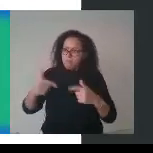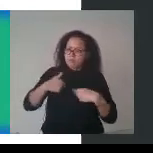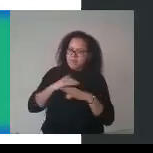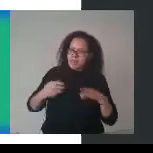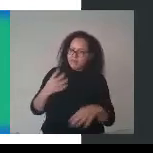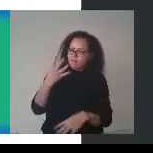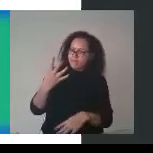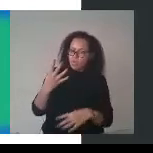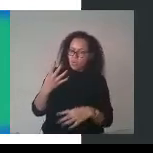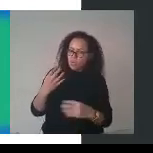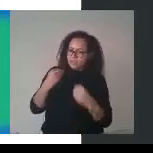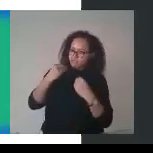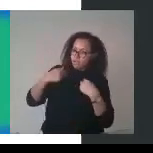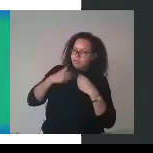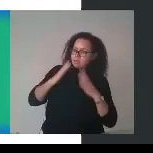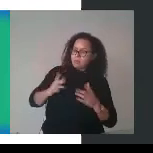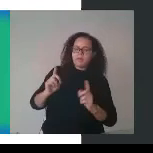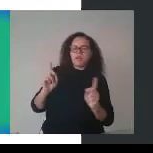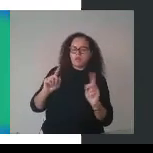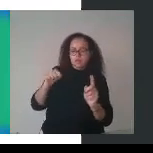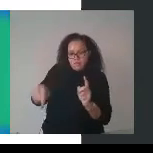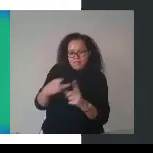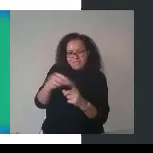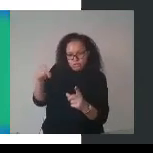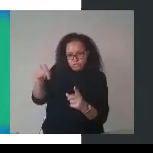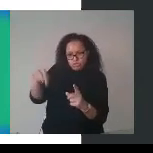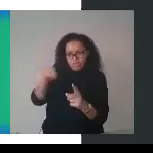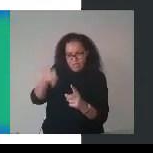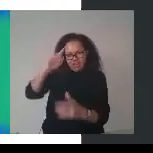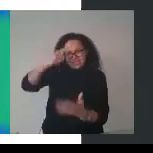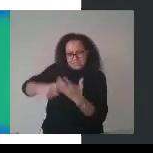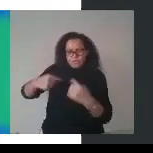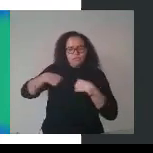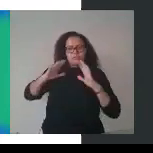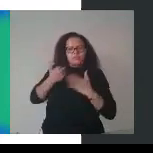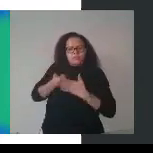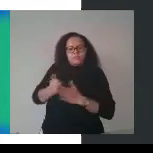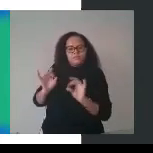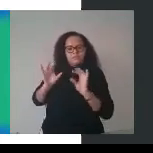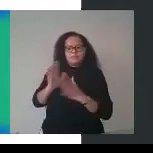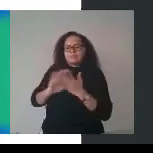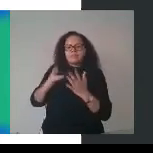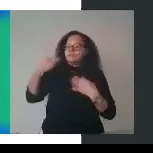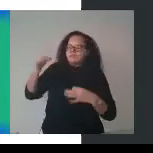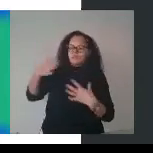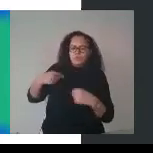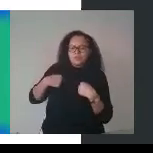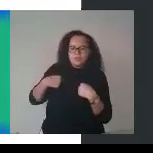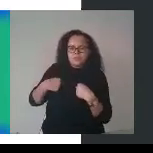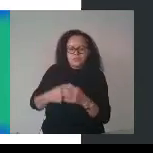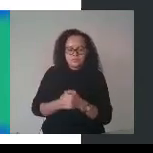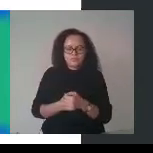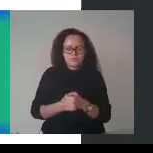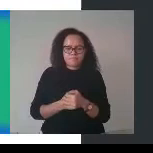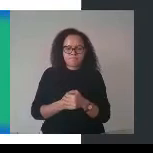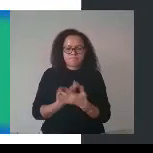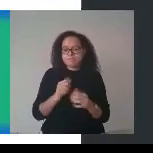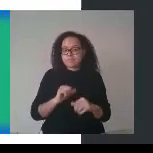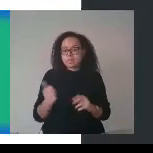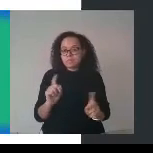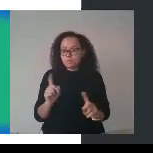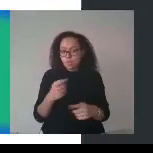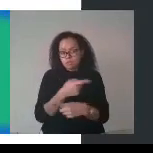it's the clinical technology doing the decision making. And just to finish off, next slide. What's next is reach out if you're a